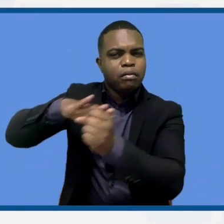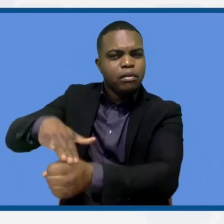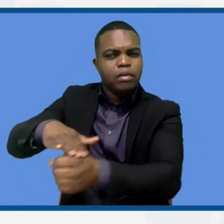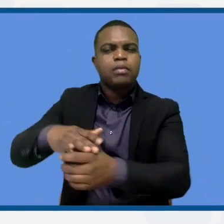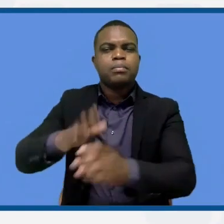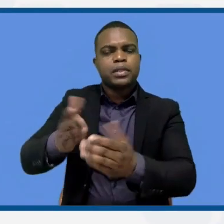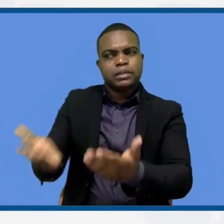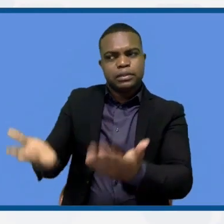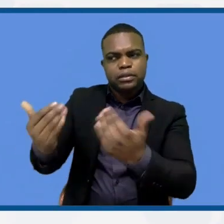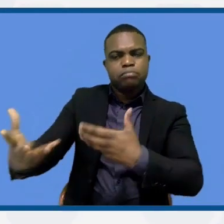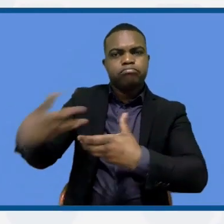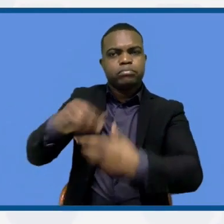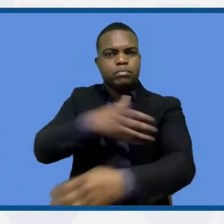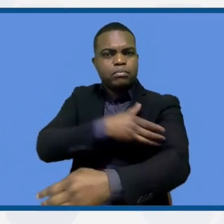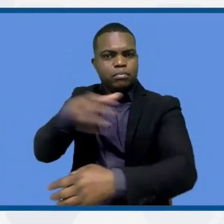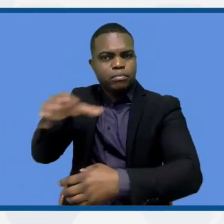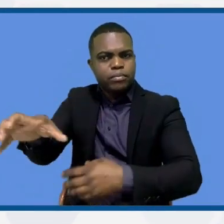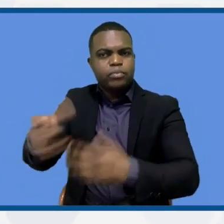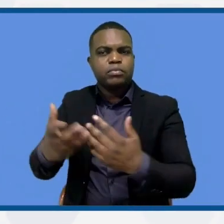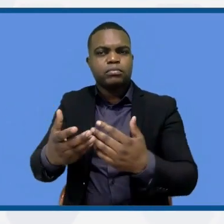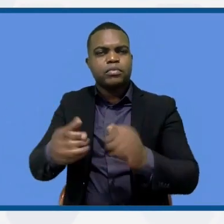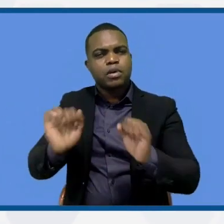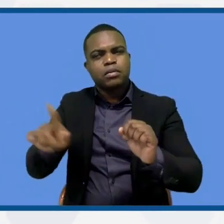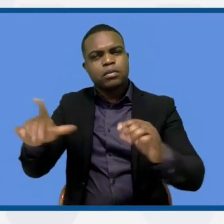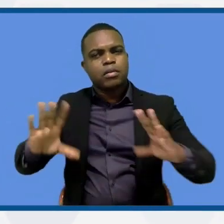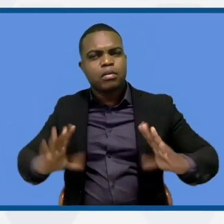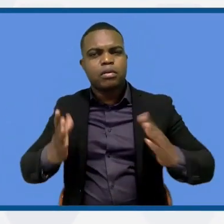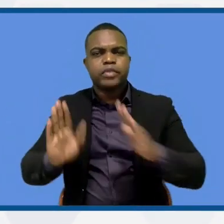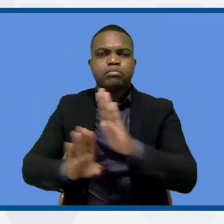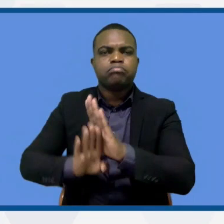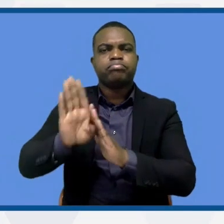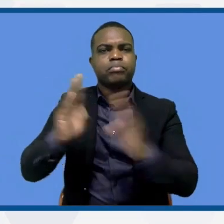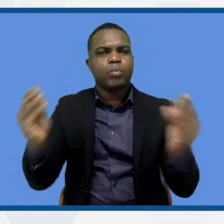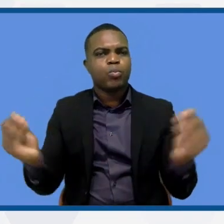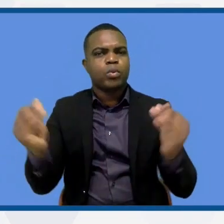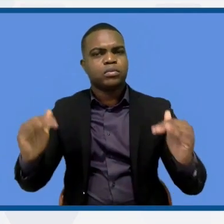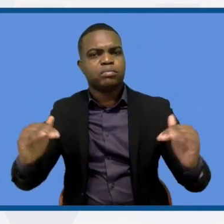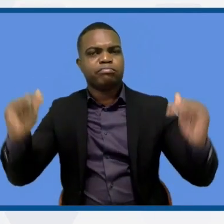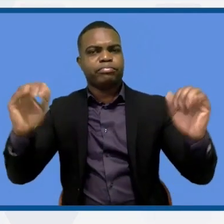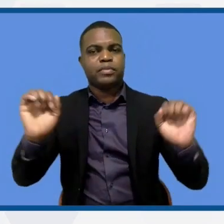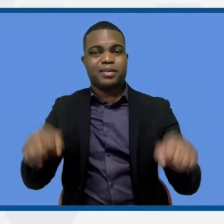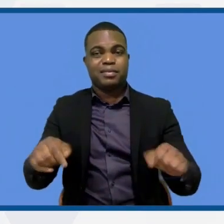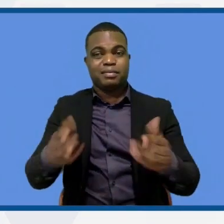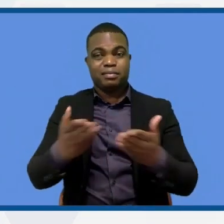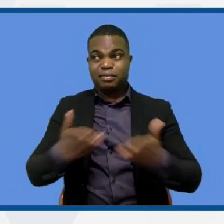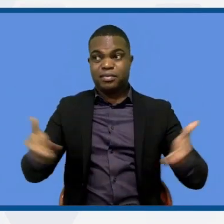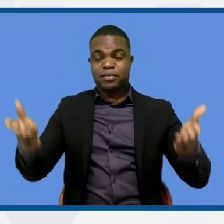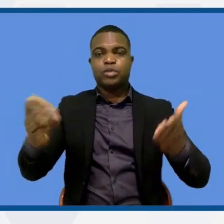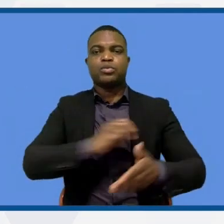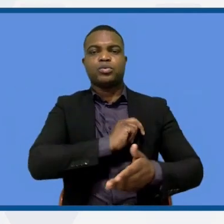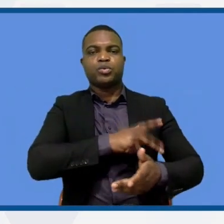we have an inclusive approach for the development of infrastructure, and I will talk about that further. Next,